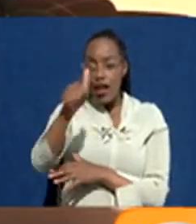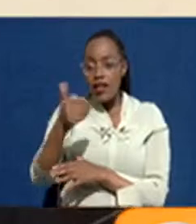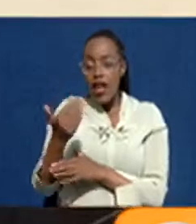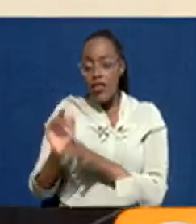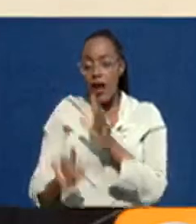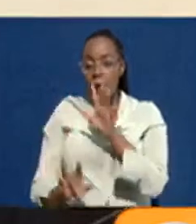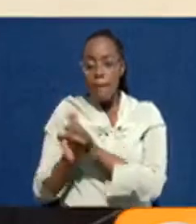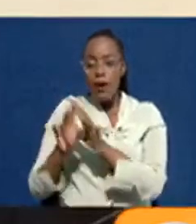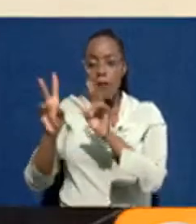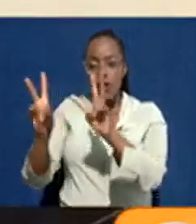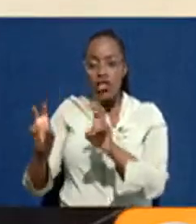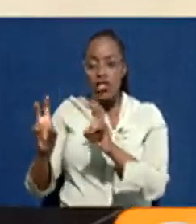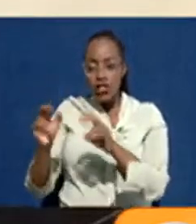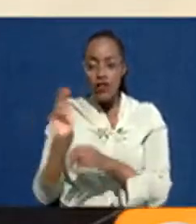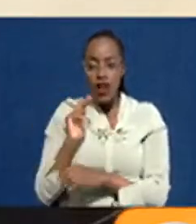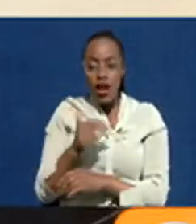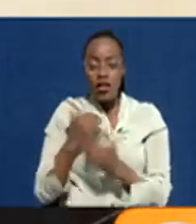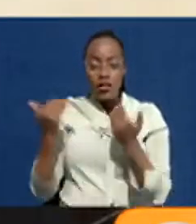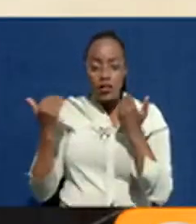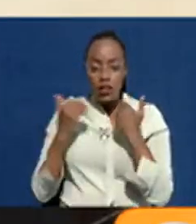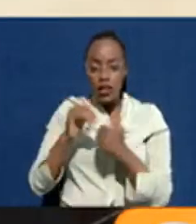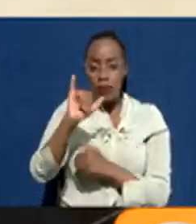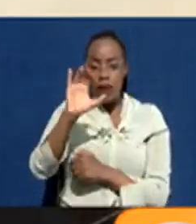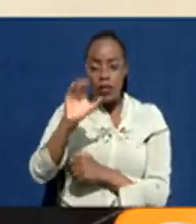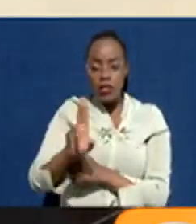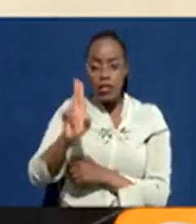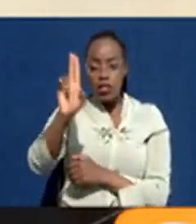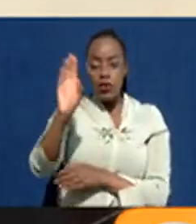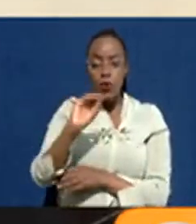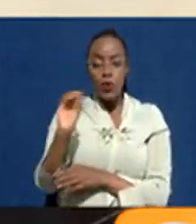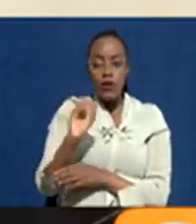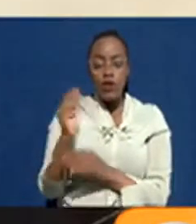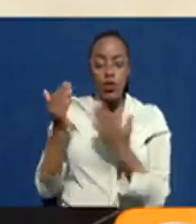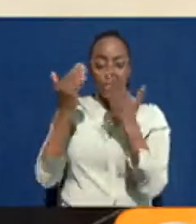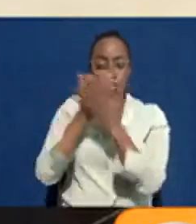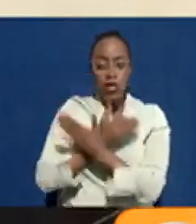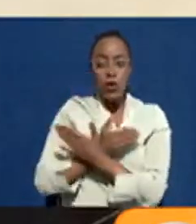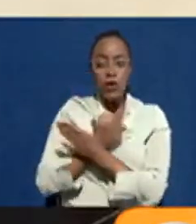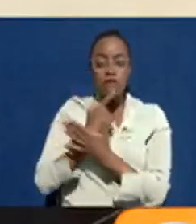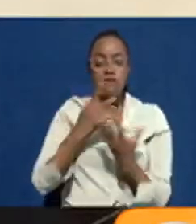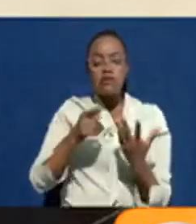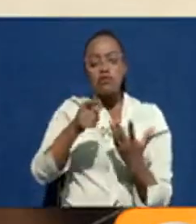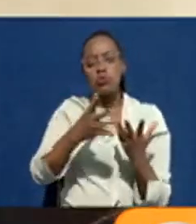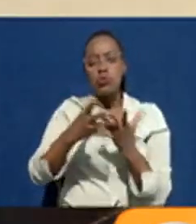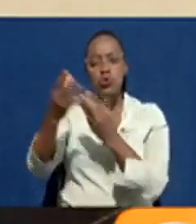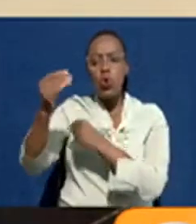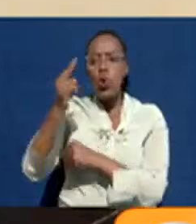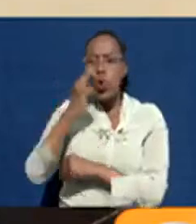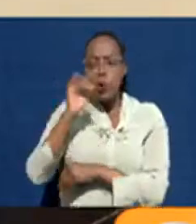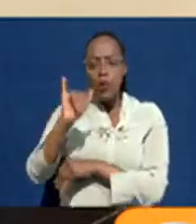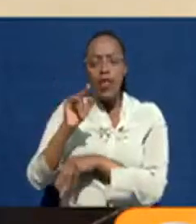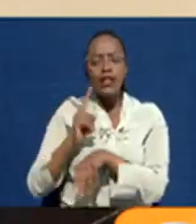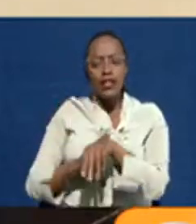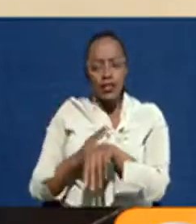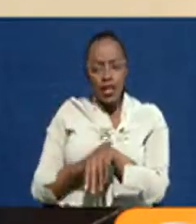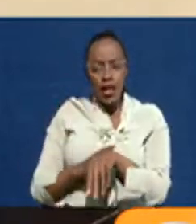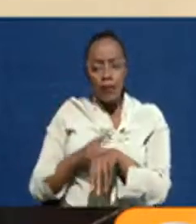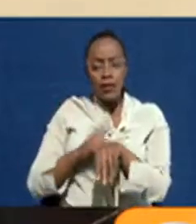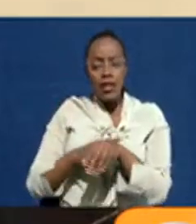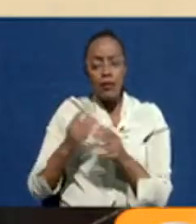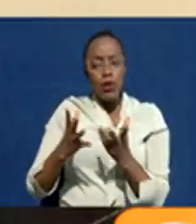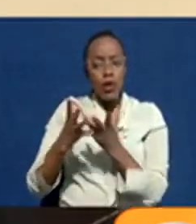issue. Do you know, you don't sleep in the ICU, right? You, at night, mnambiwanga mwende home. That day,